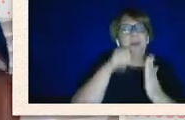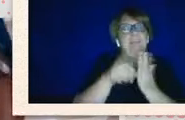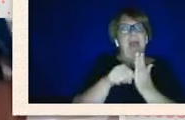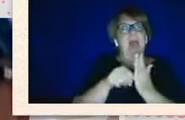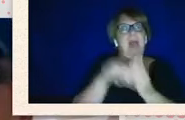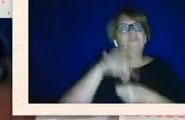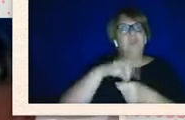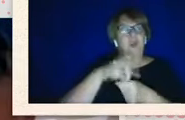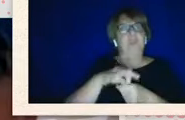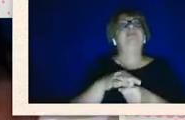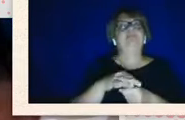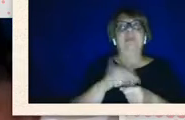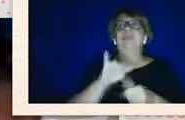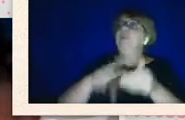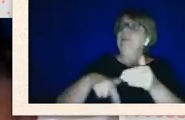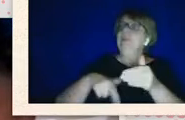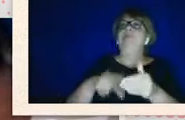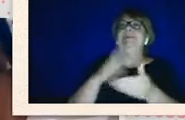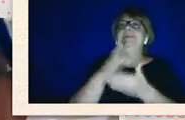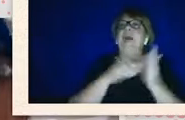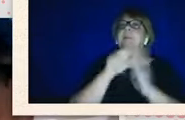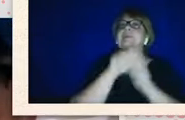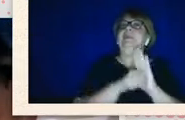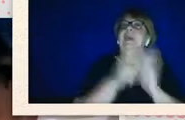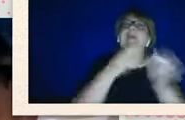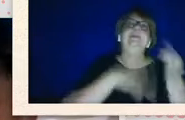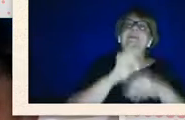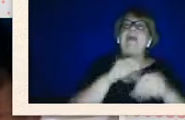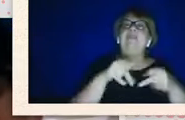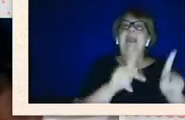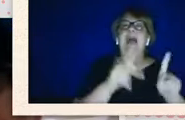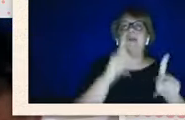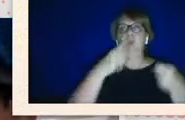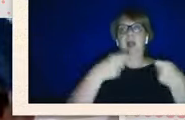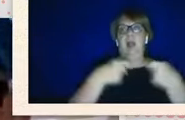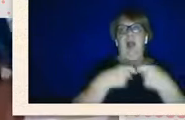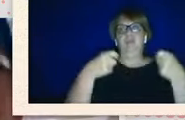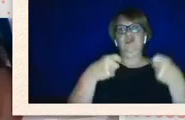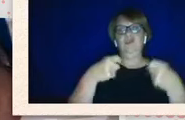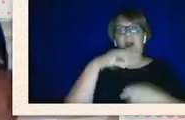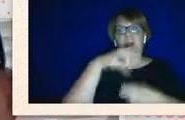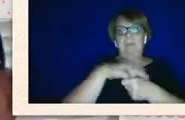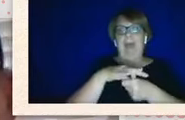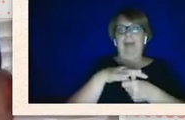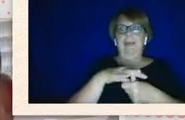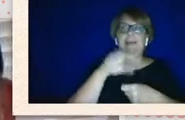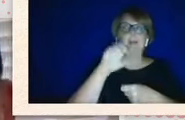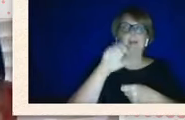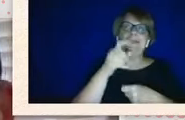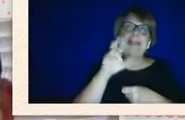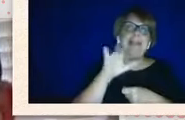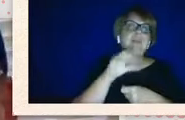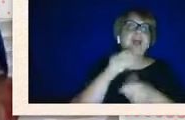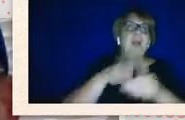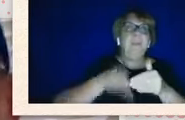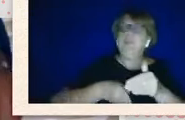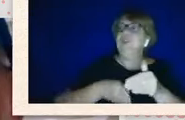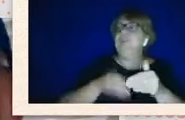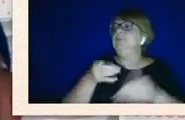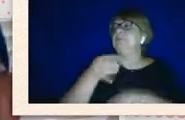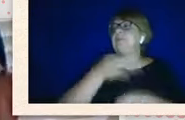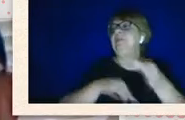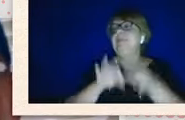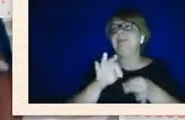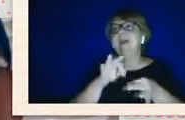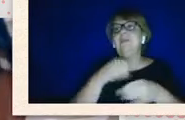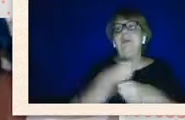states, rather than allowing for electronic ballot delivery and completion, rather than make it an electronic